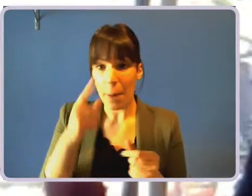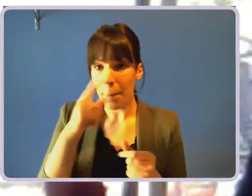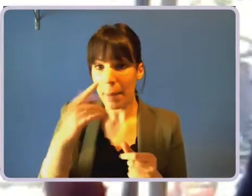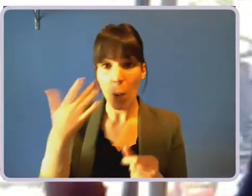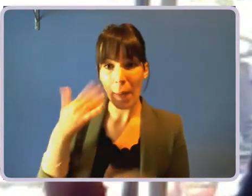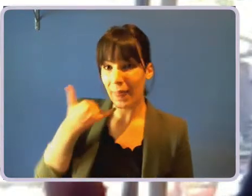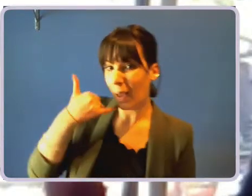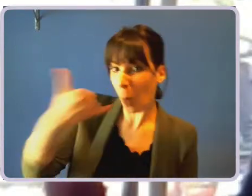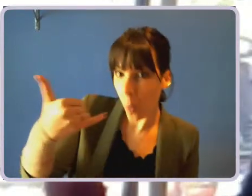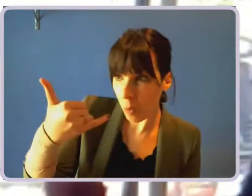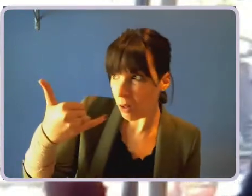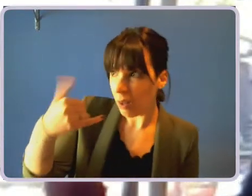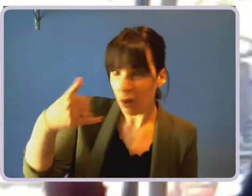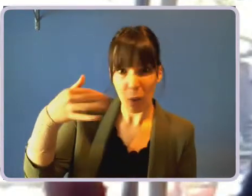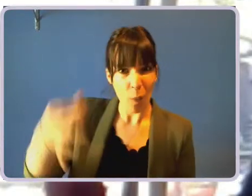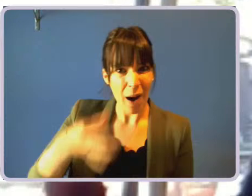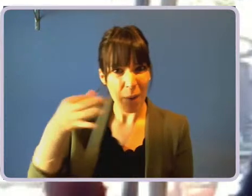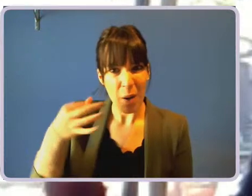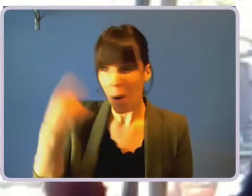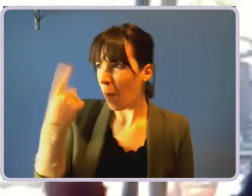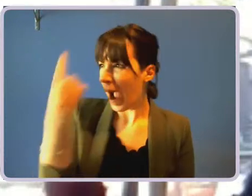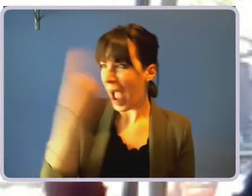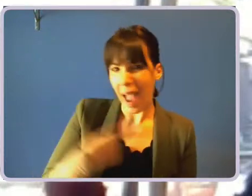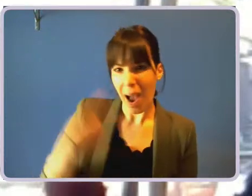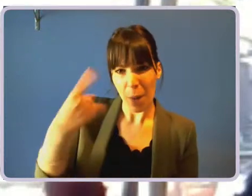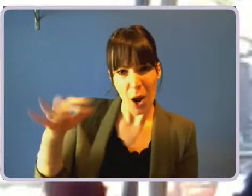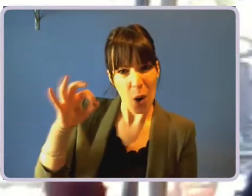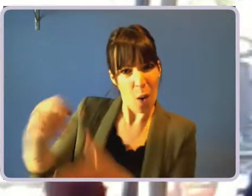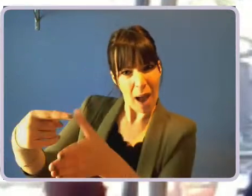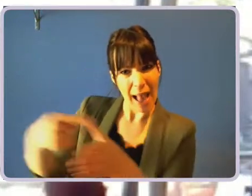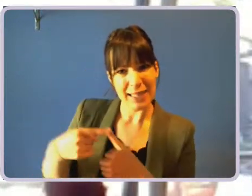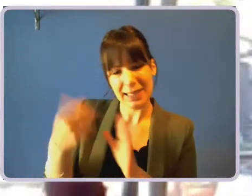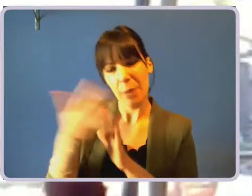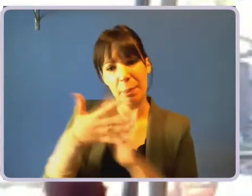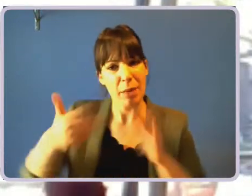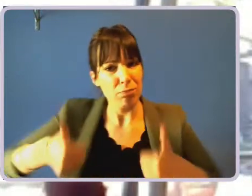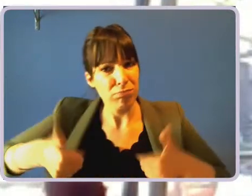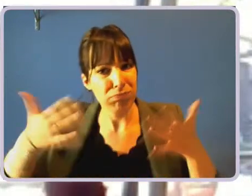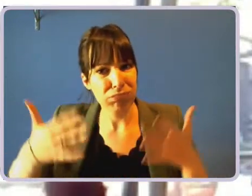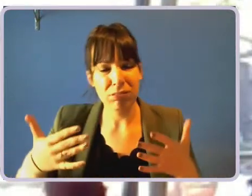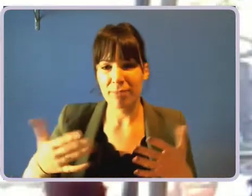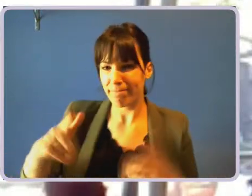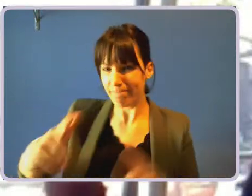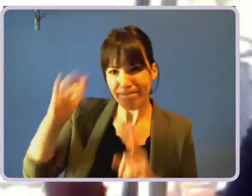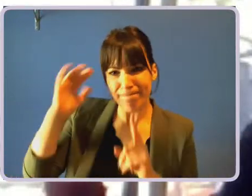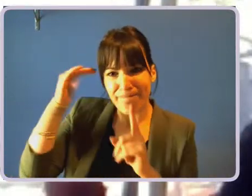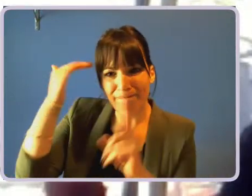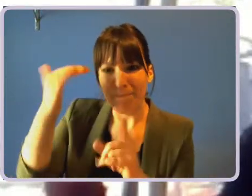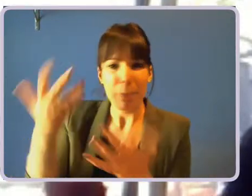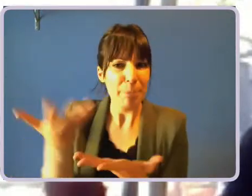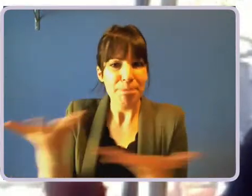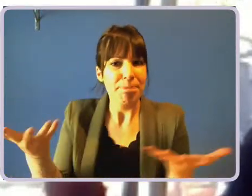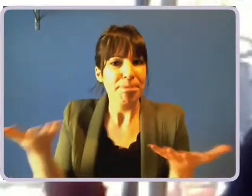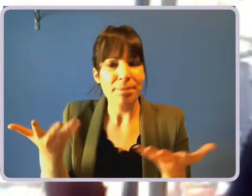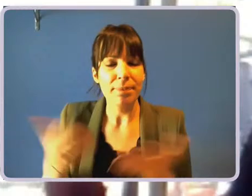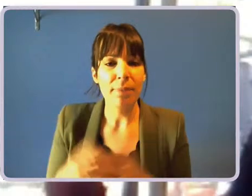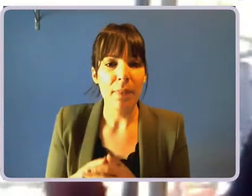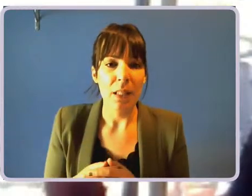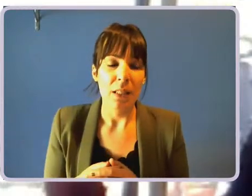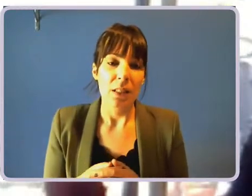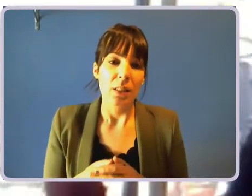to make do as best they can when there were supports and assistance available. So that was a really